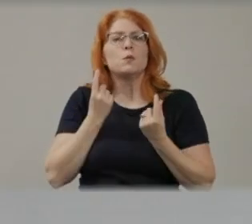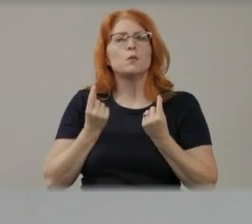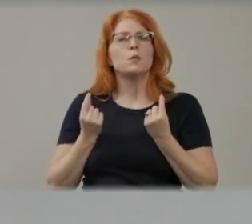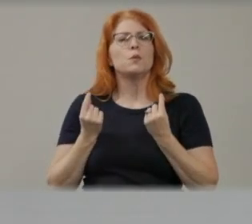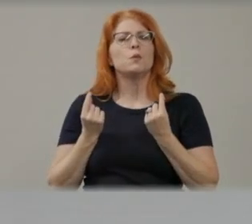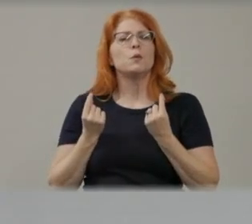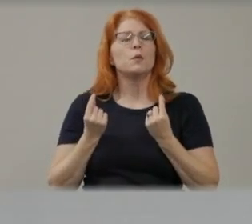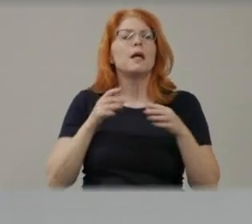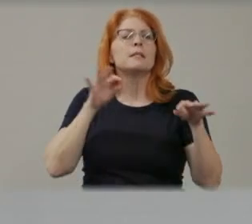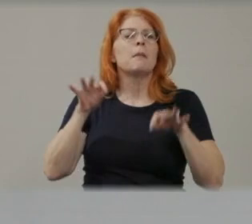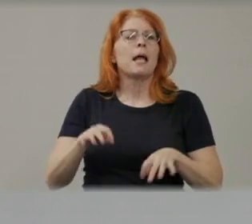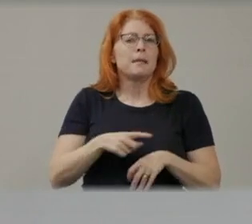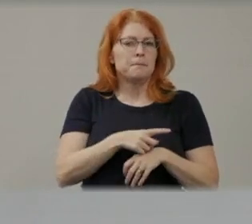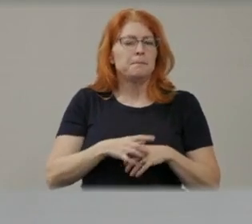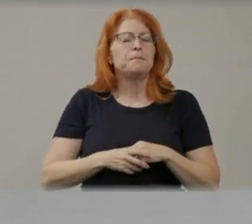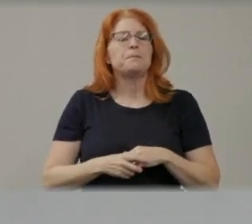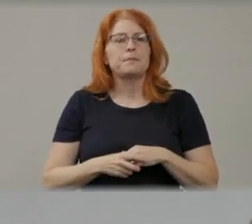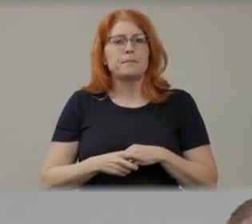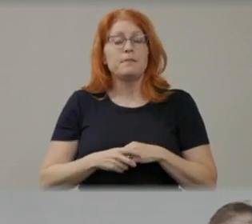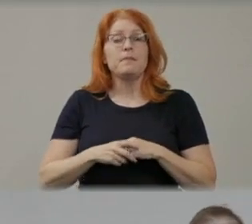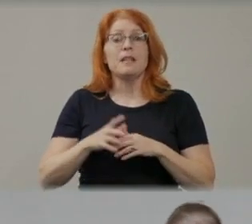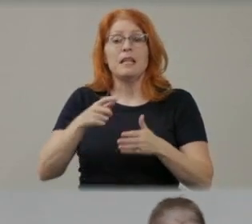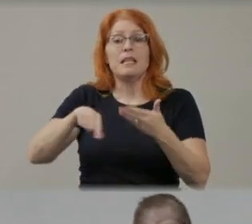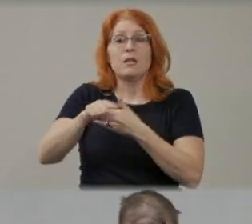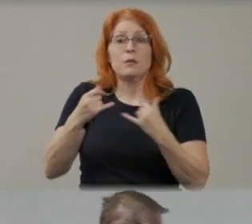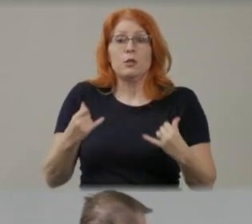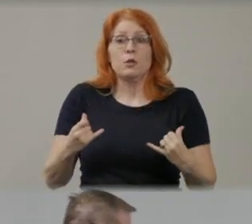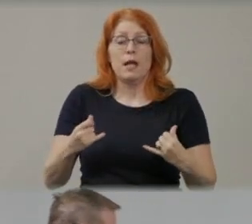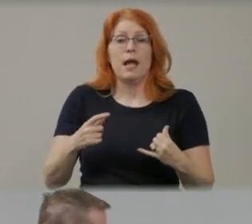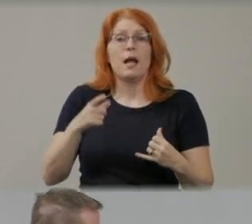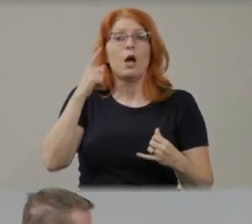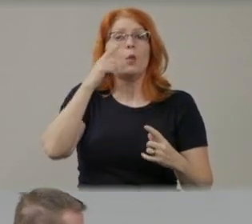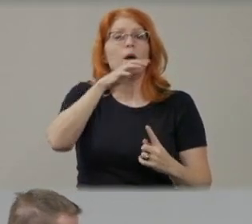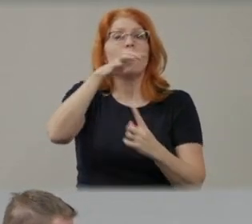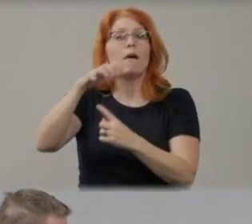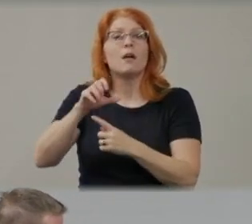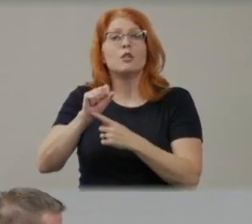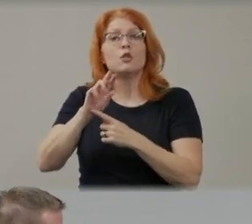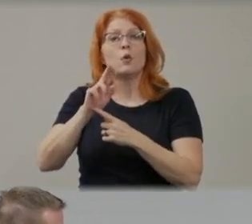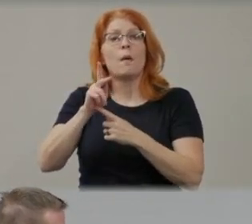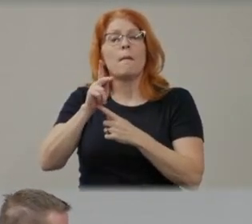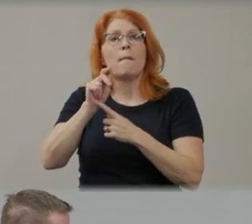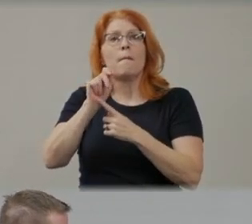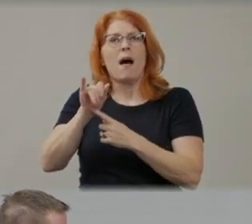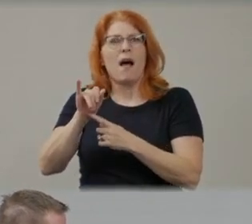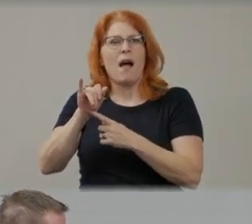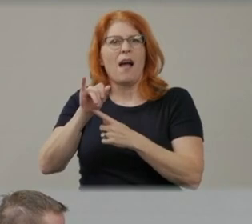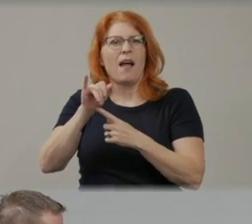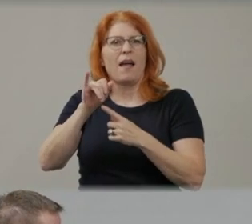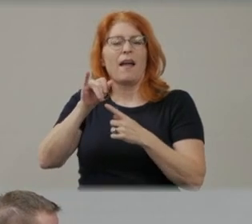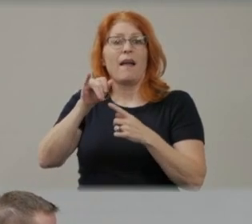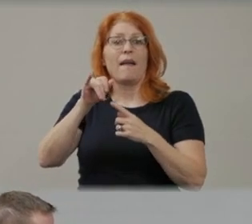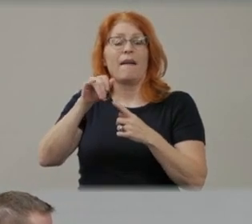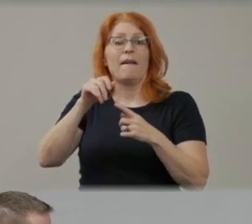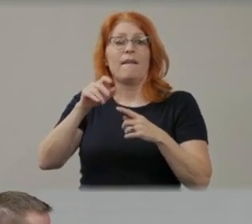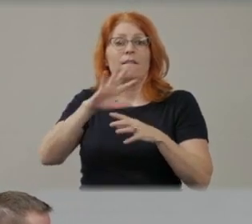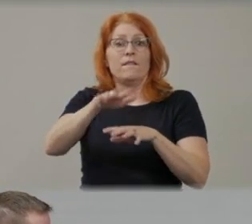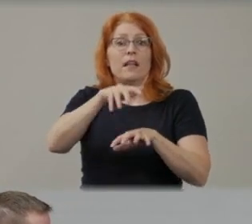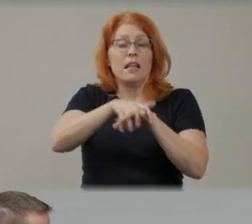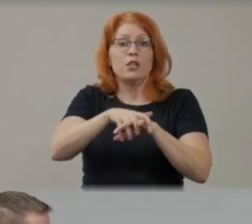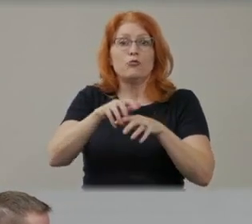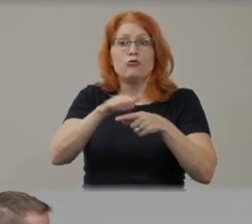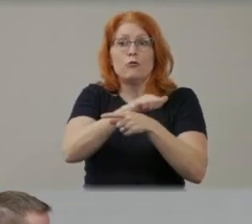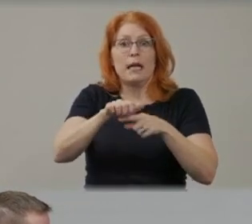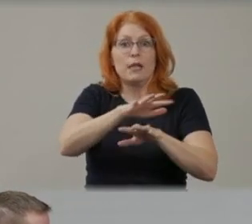doing? A week from today, I'll be down in the Supai village training the tribe down there